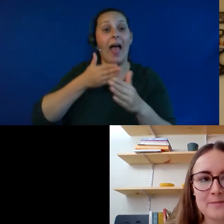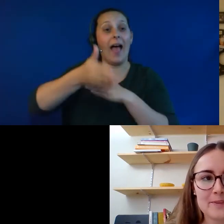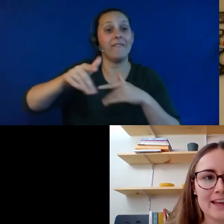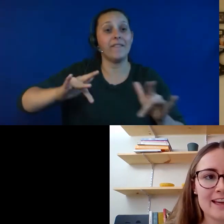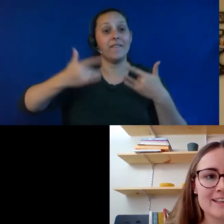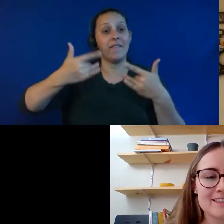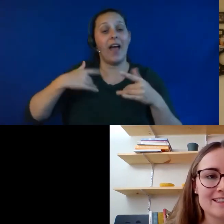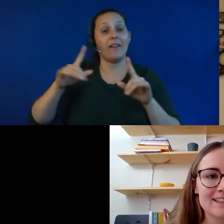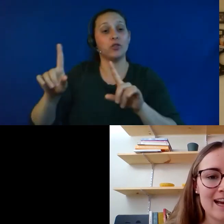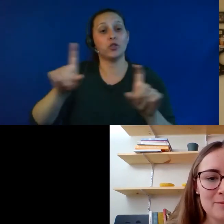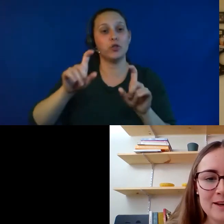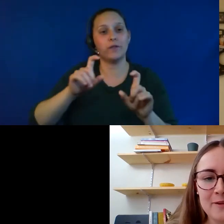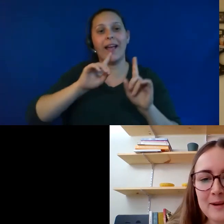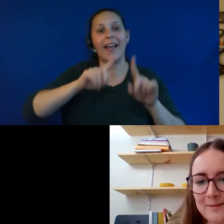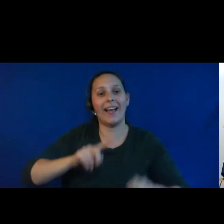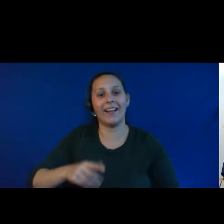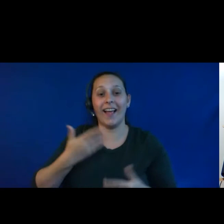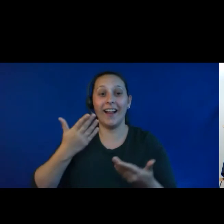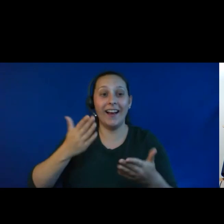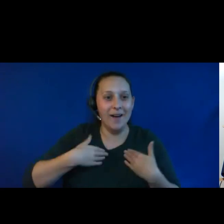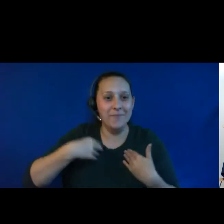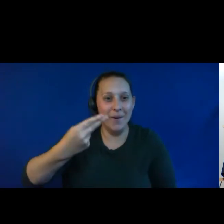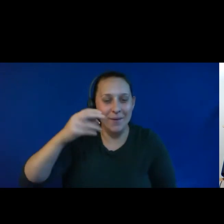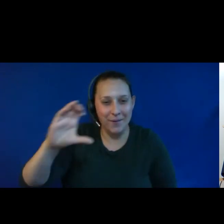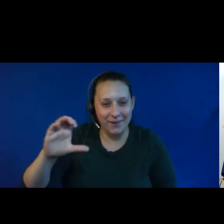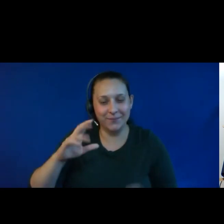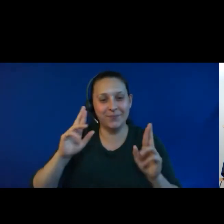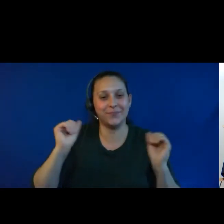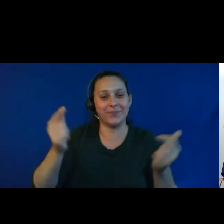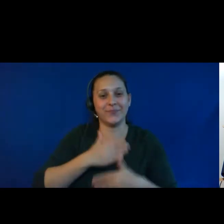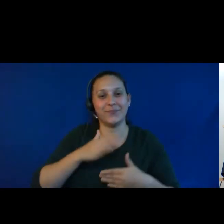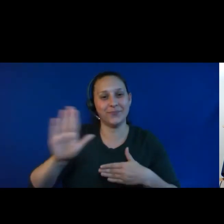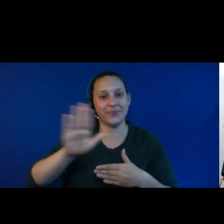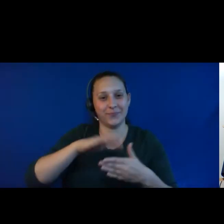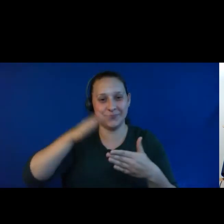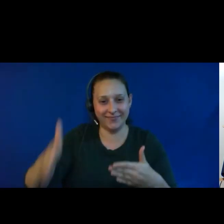and happy homecoming. I hope you all enjoy your weekend.